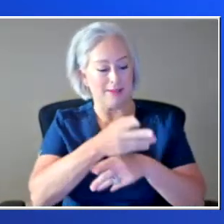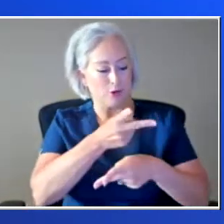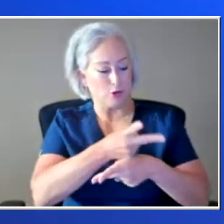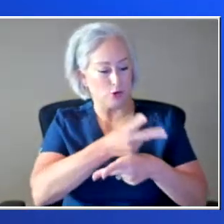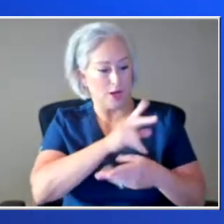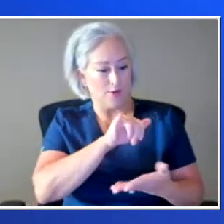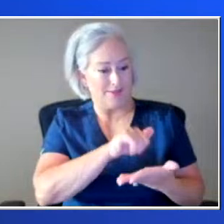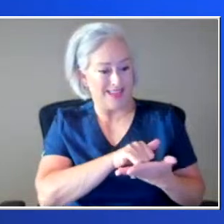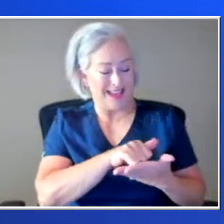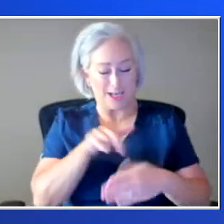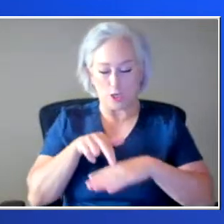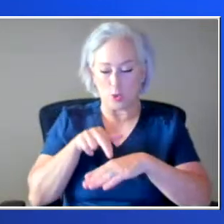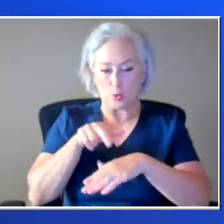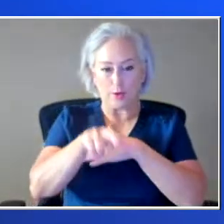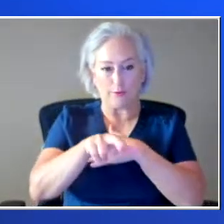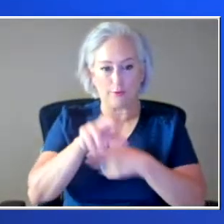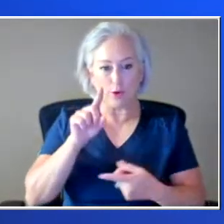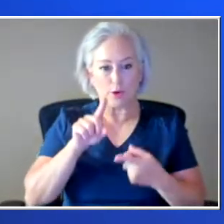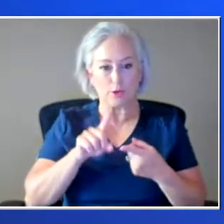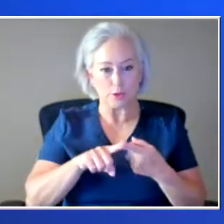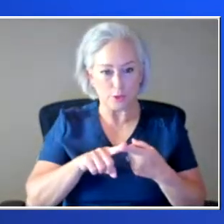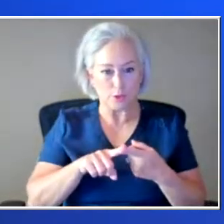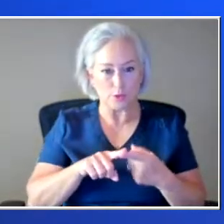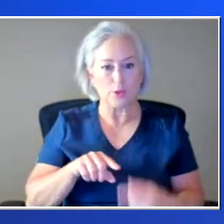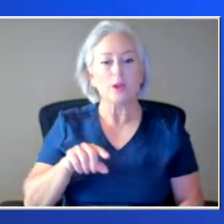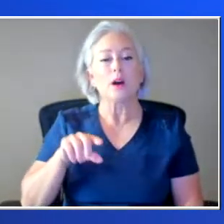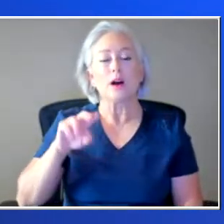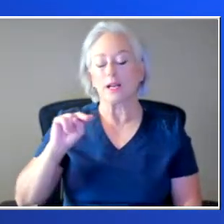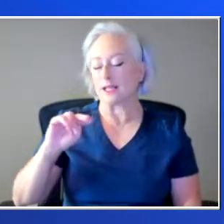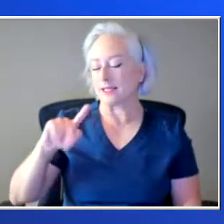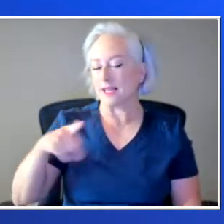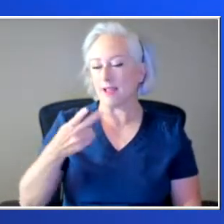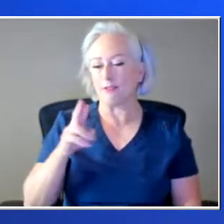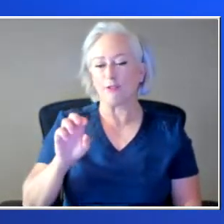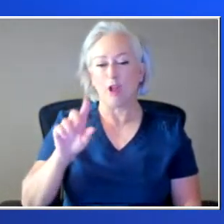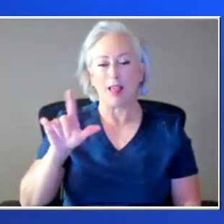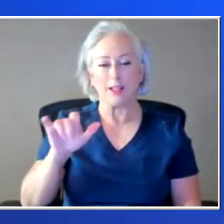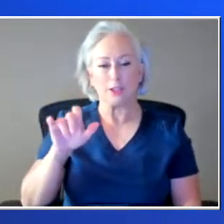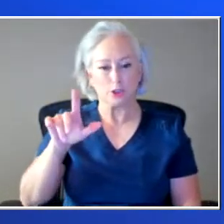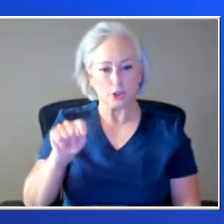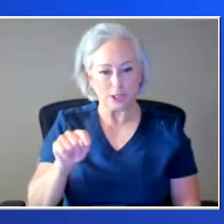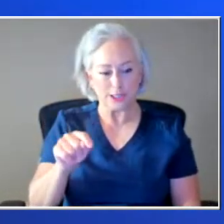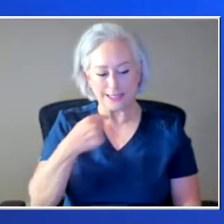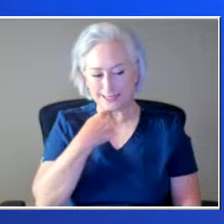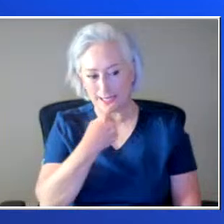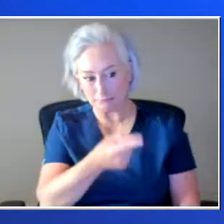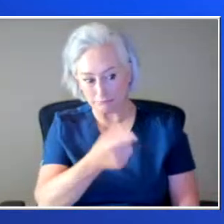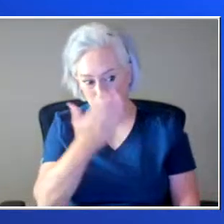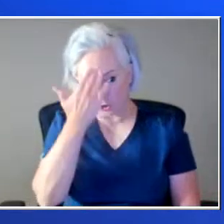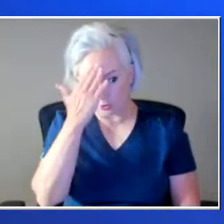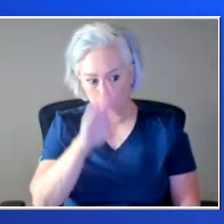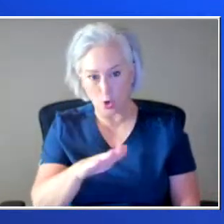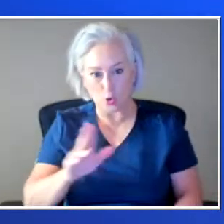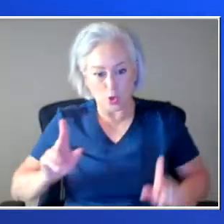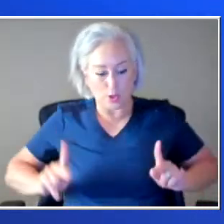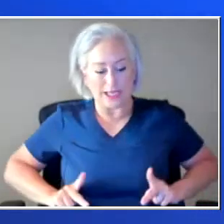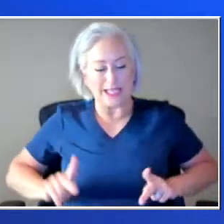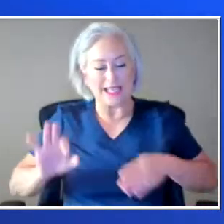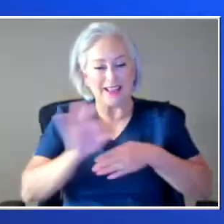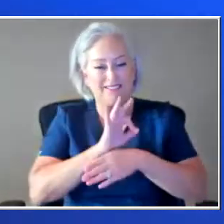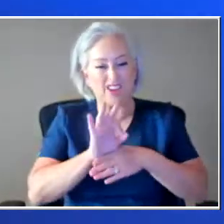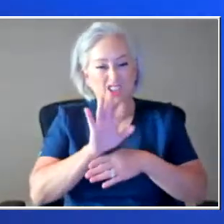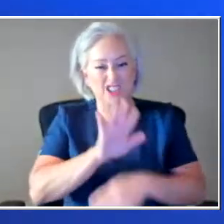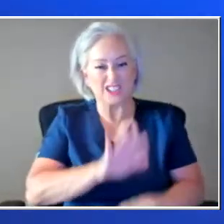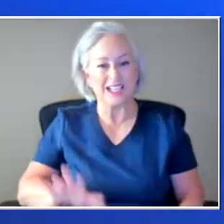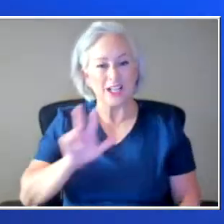to a nephrologist, and he asked me, do you know your kidneys are functioning at about 35%? And of course I said,